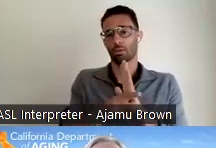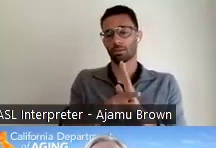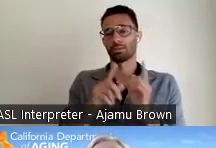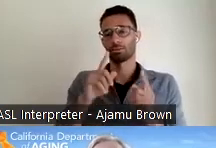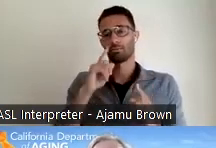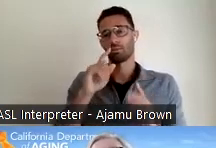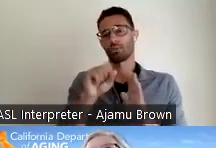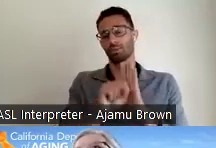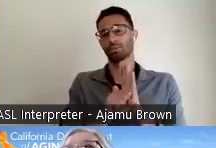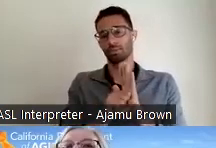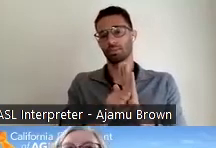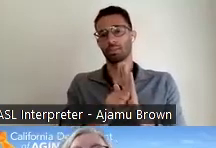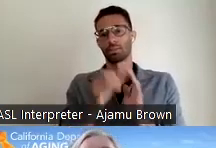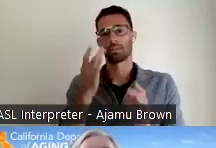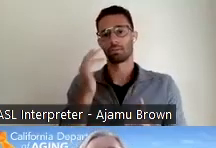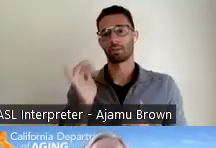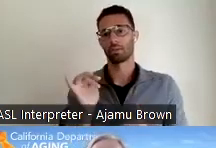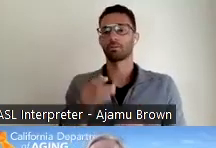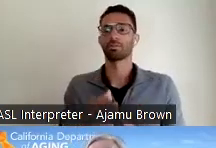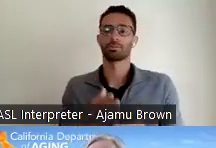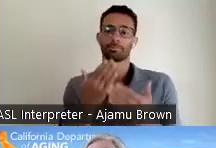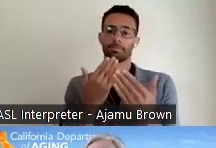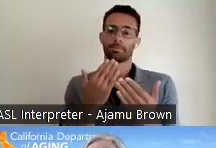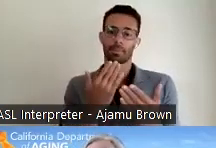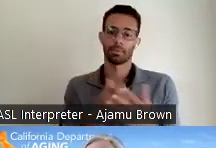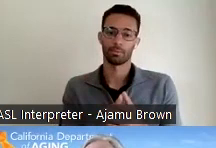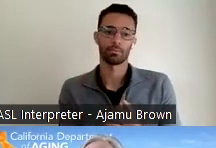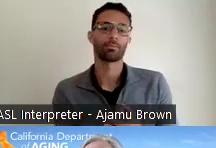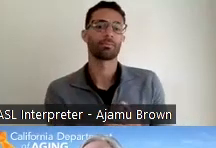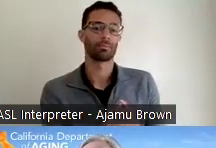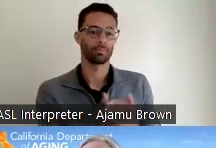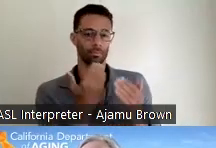much. Thank you.